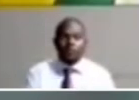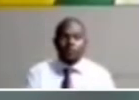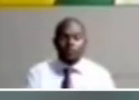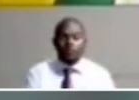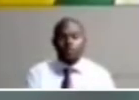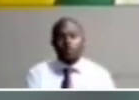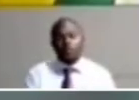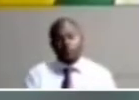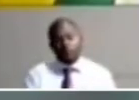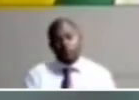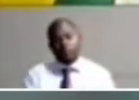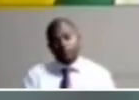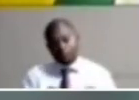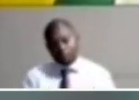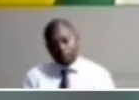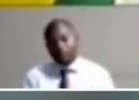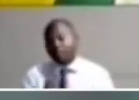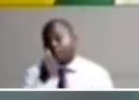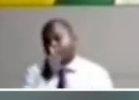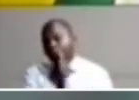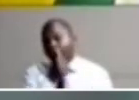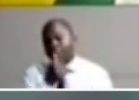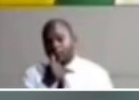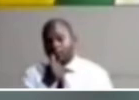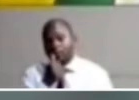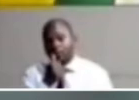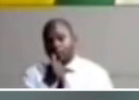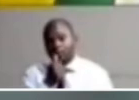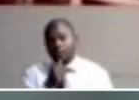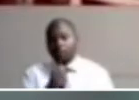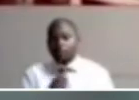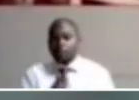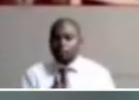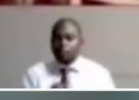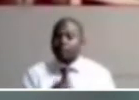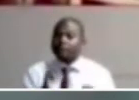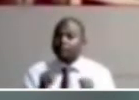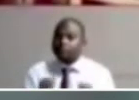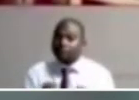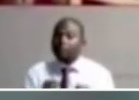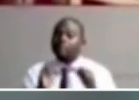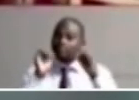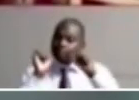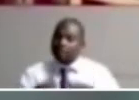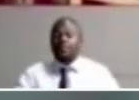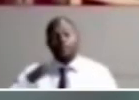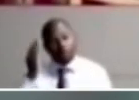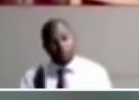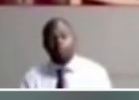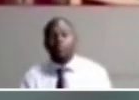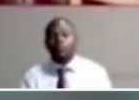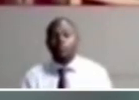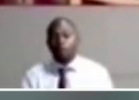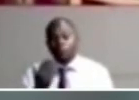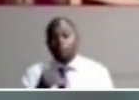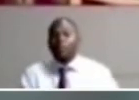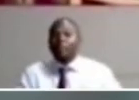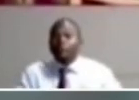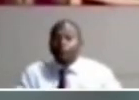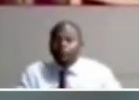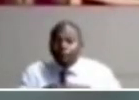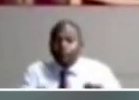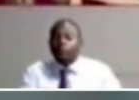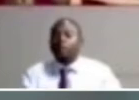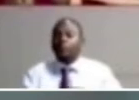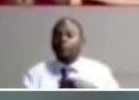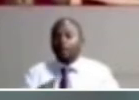there are also people who try to privately trying to take patients to hospitals must also stop because they spread the virus in